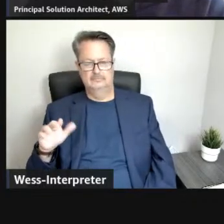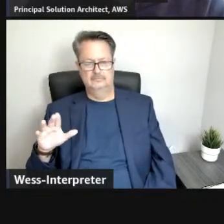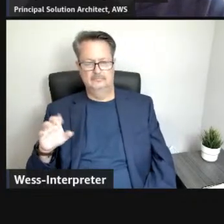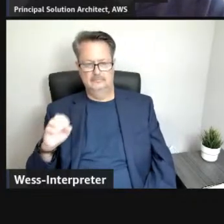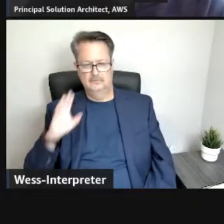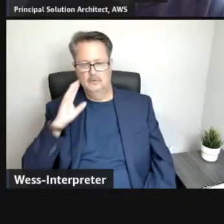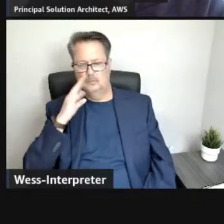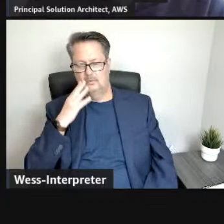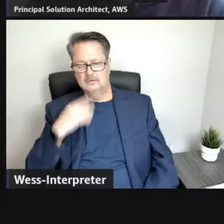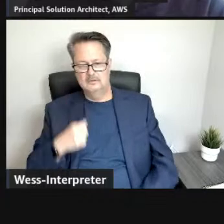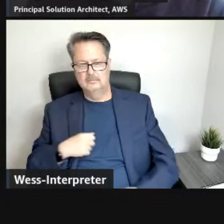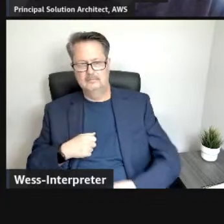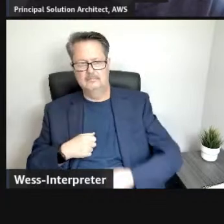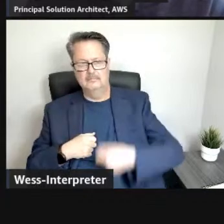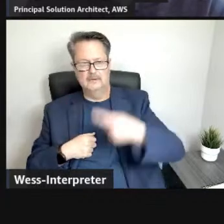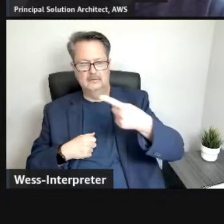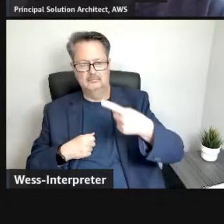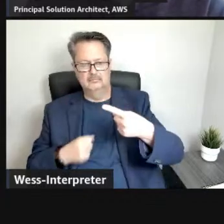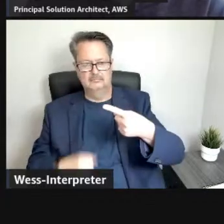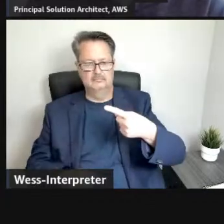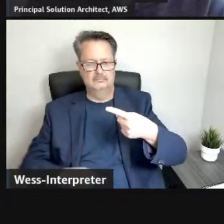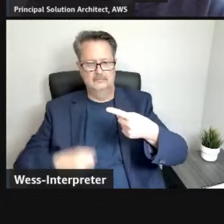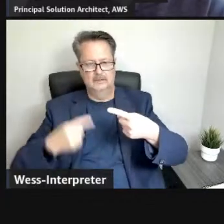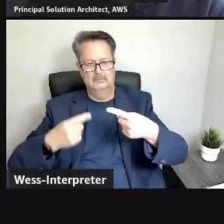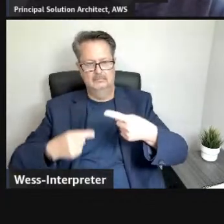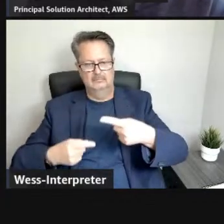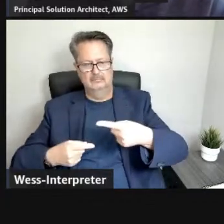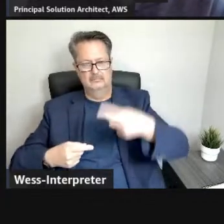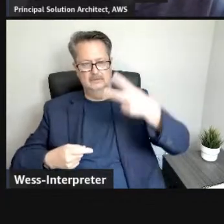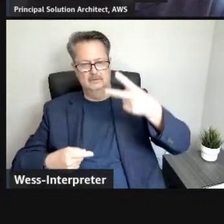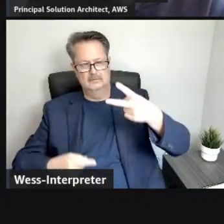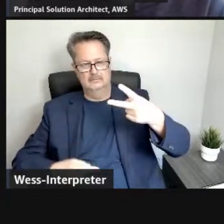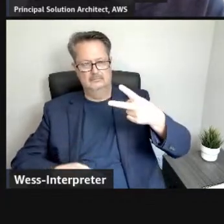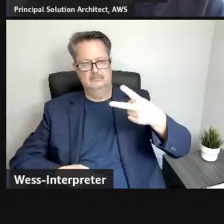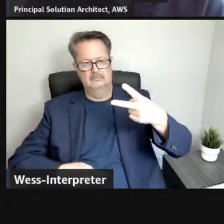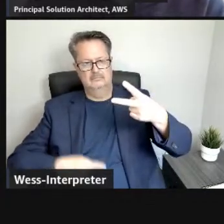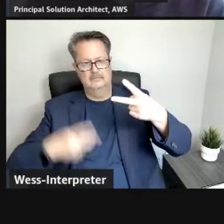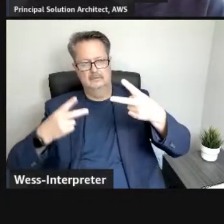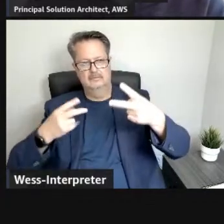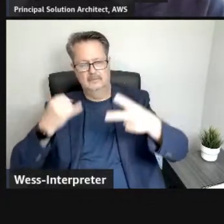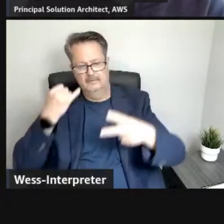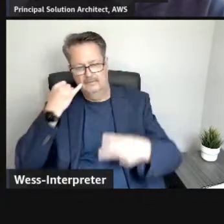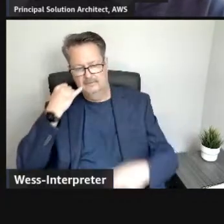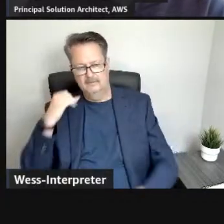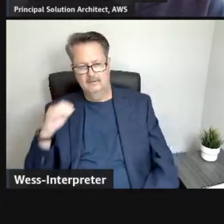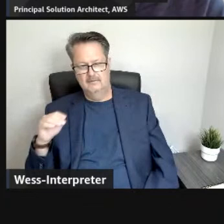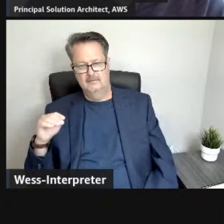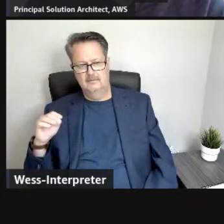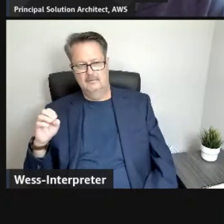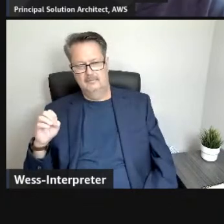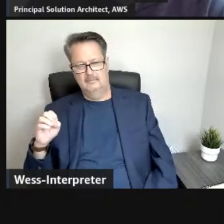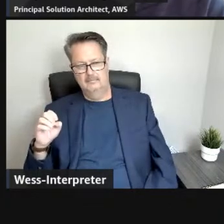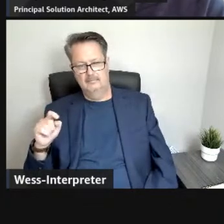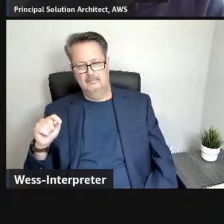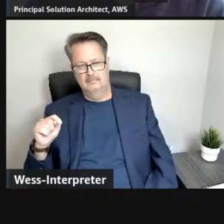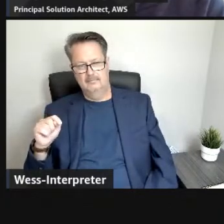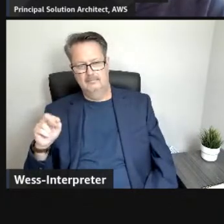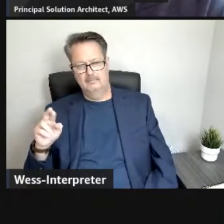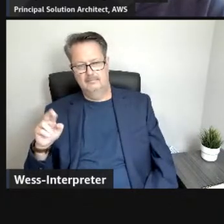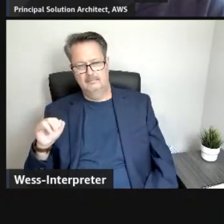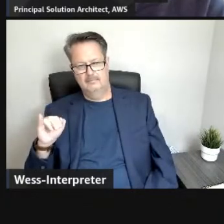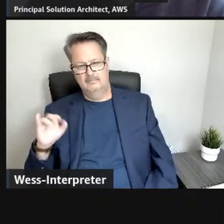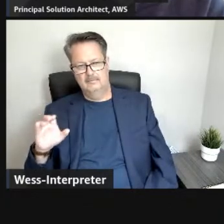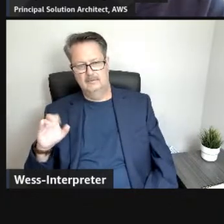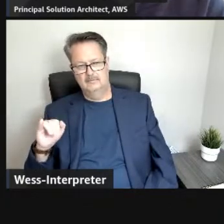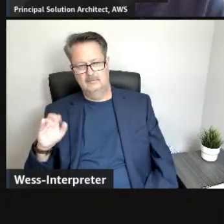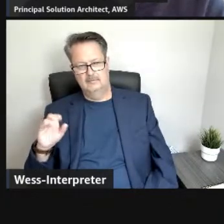Prometheus exposition format for the pipeline that actually matters. So if you have metrics pipeline, then you will see a number of metrics, samples process, metrics sent,